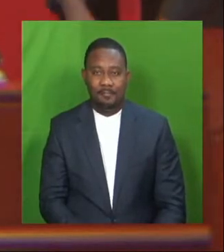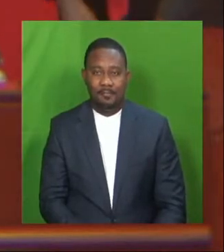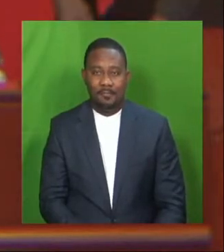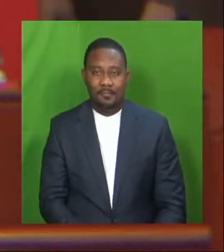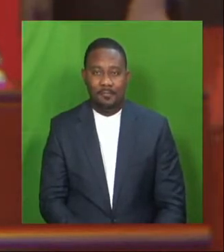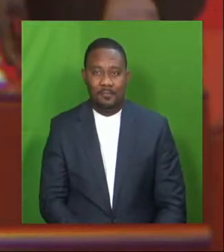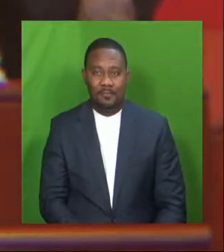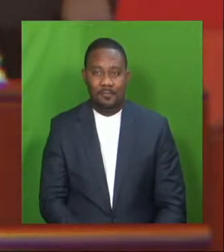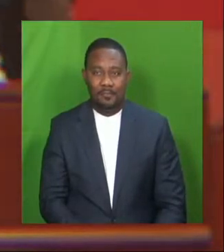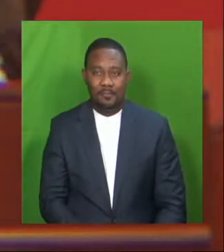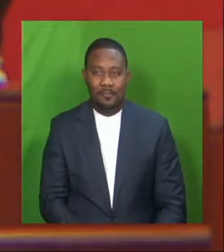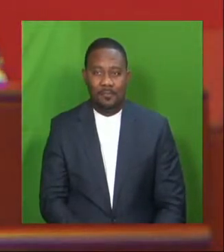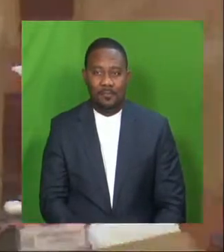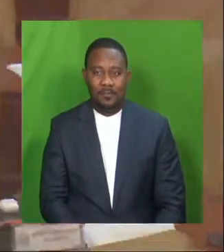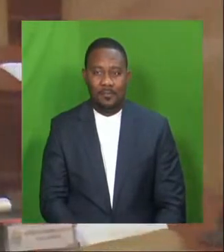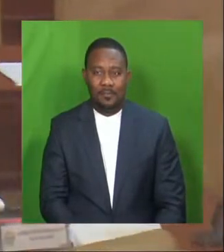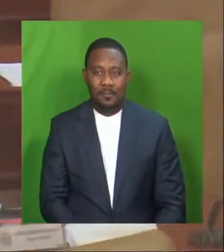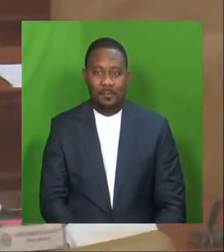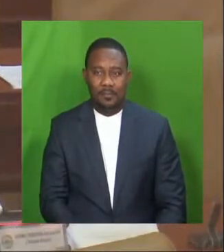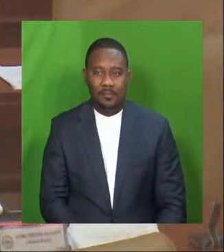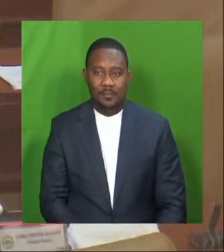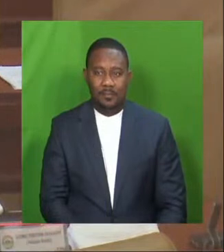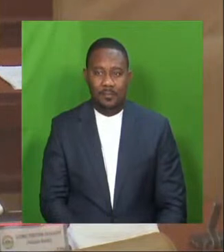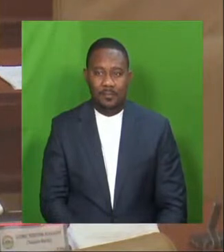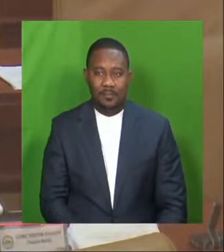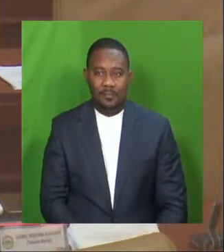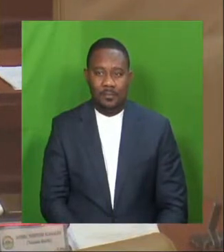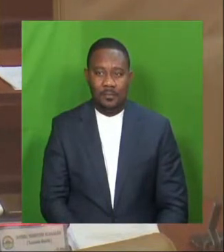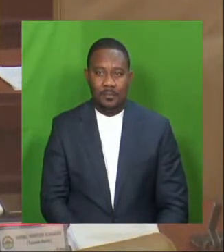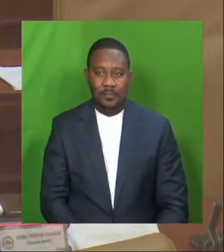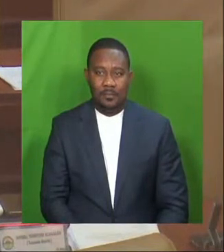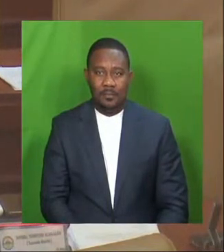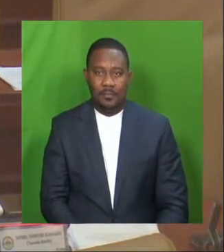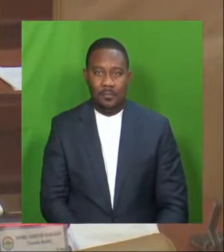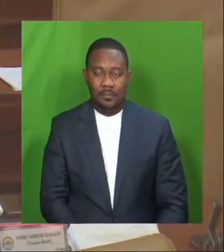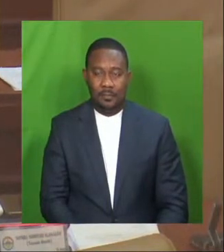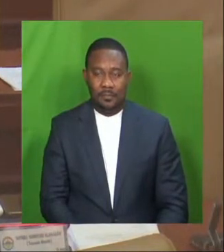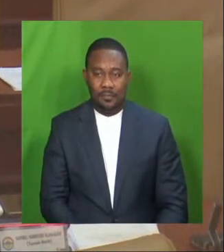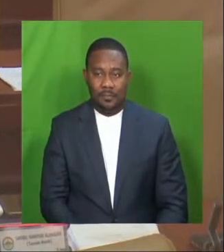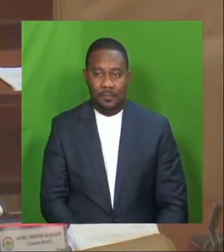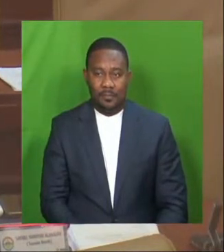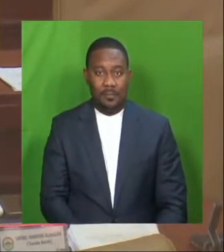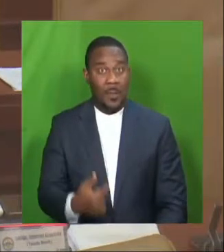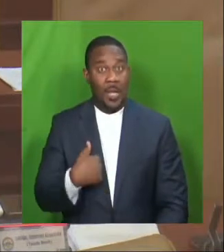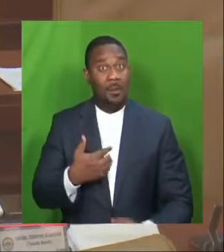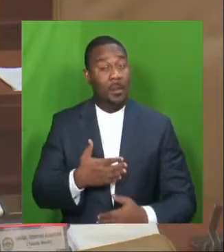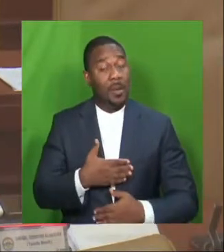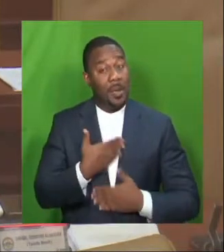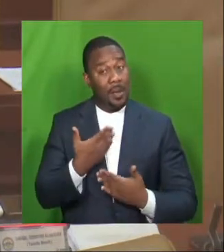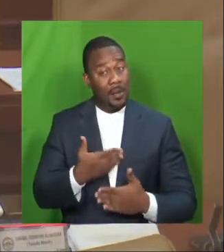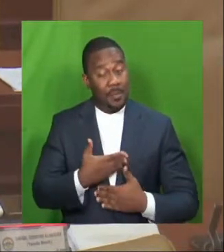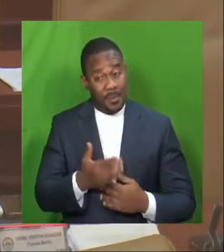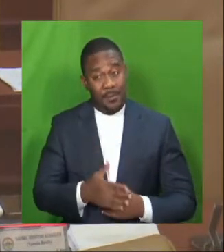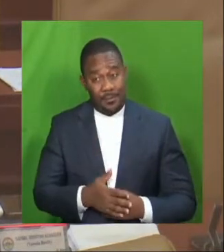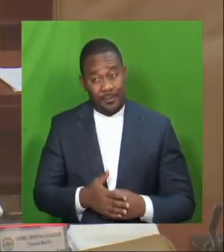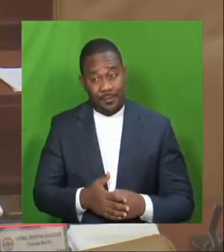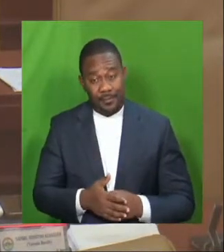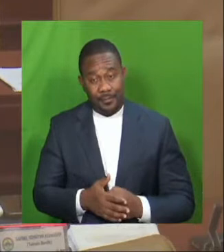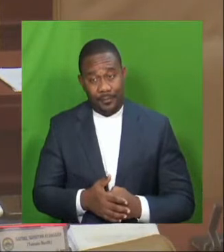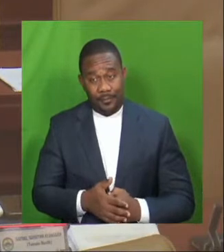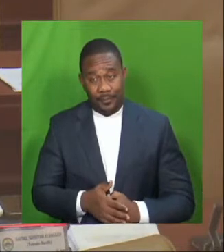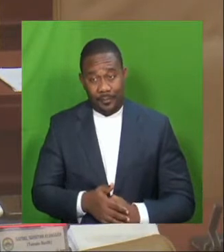I am grateful for the recognition, and I'm grateful to the minority leader